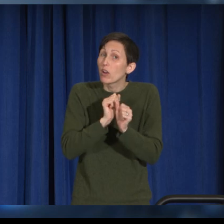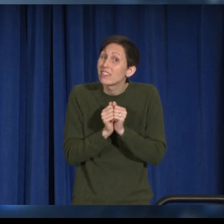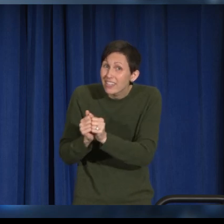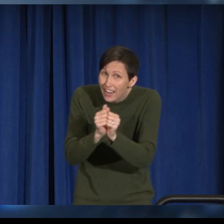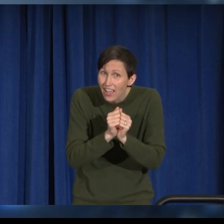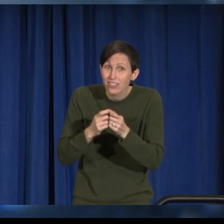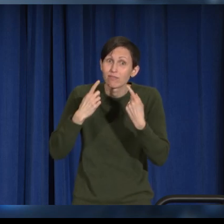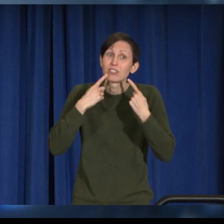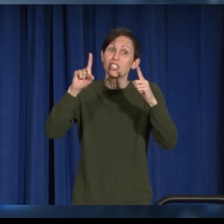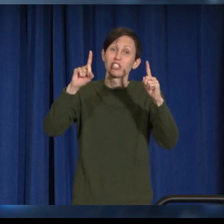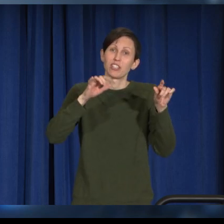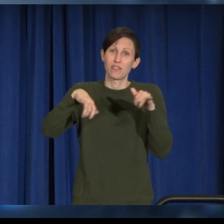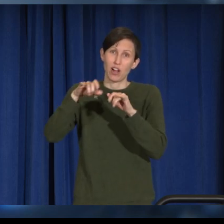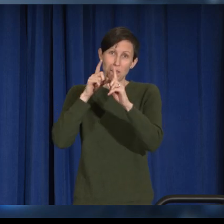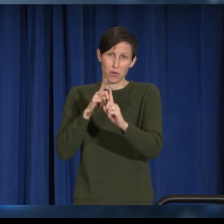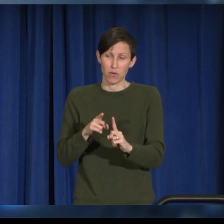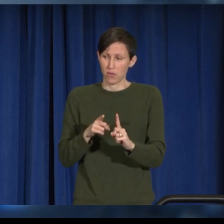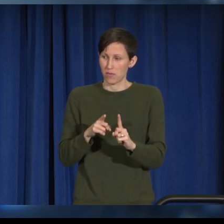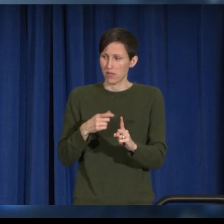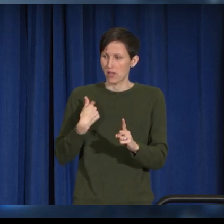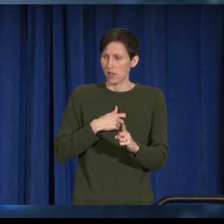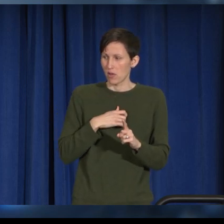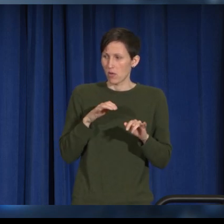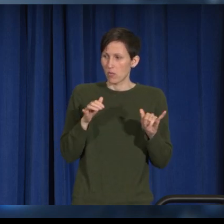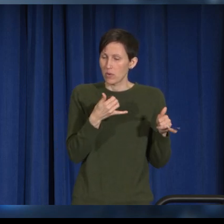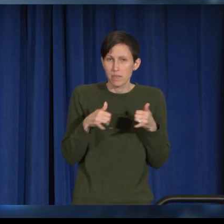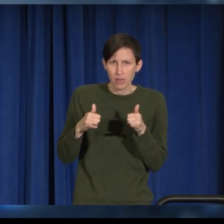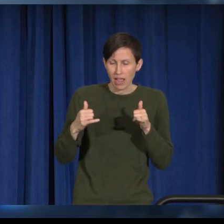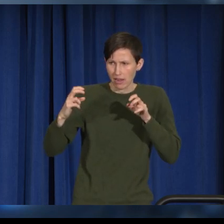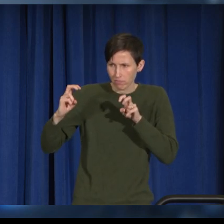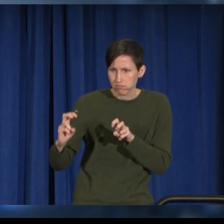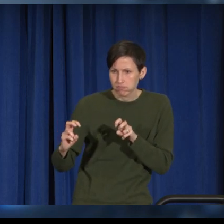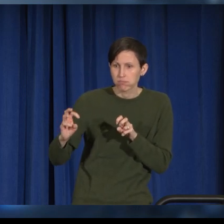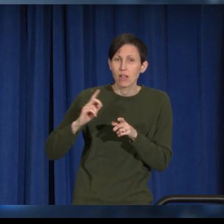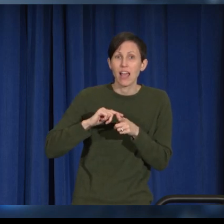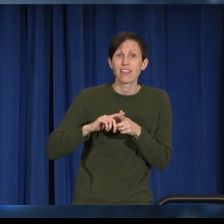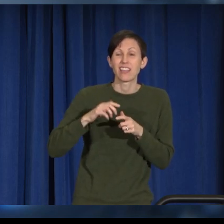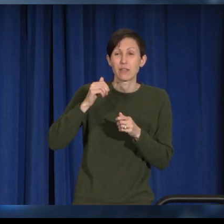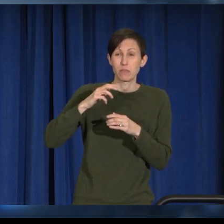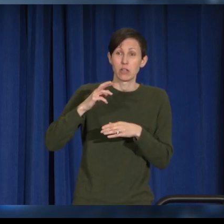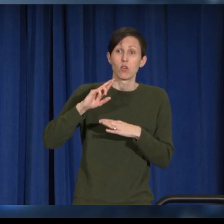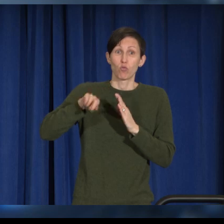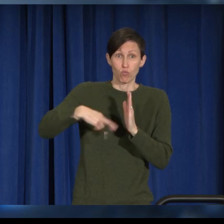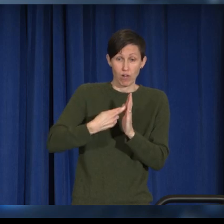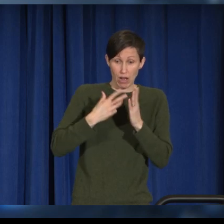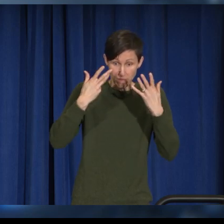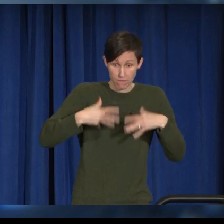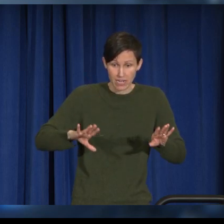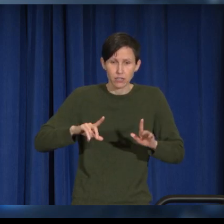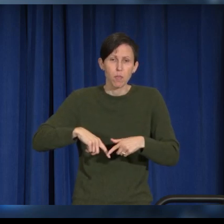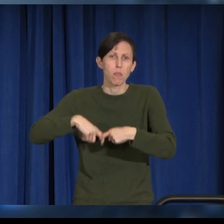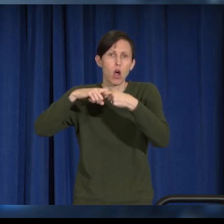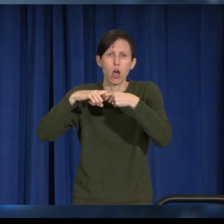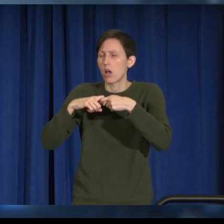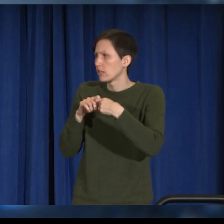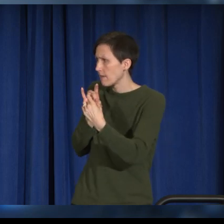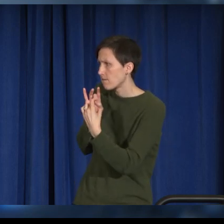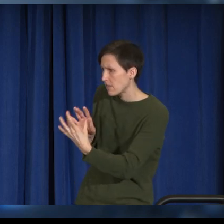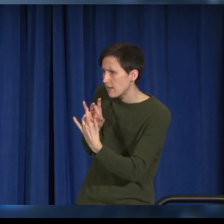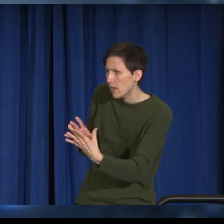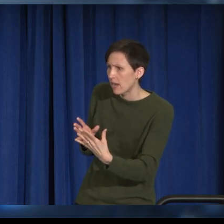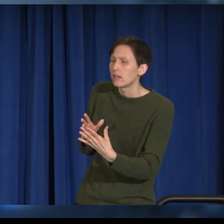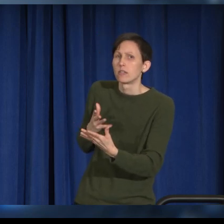goal. We play in timed rounds, and between each round, we pause to hear feedback about the skills we have used and how they have helped the team